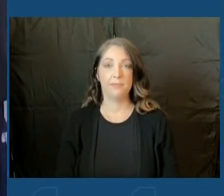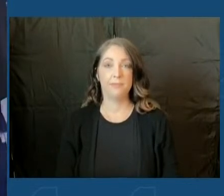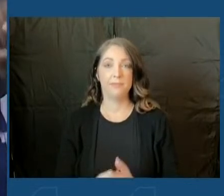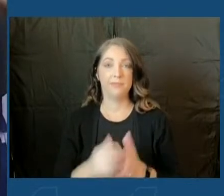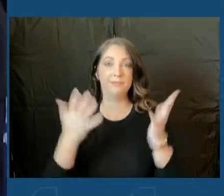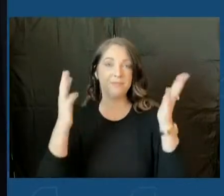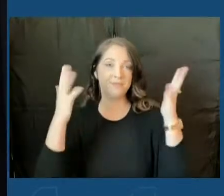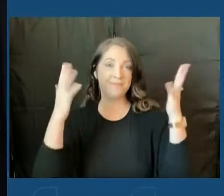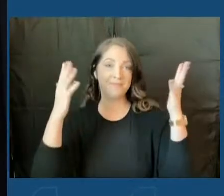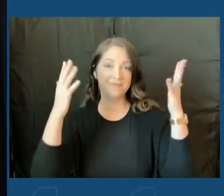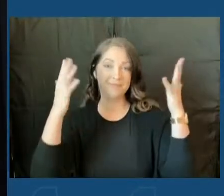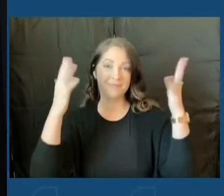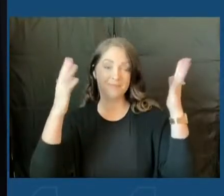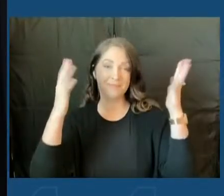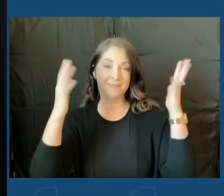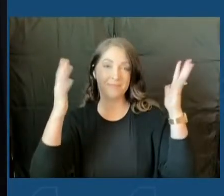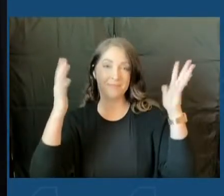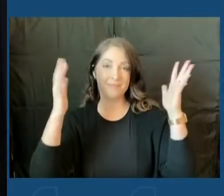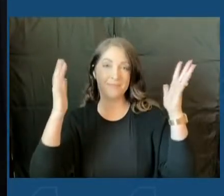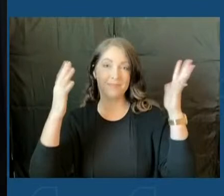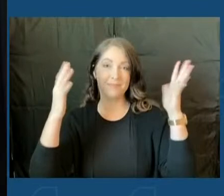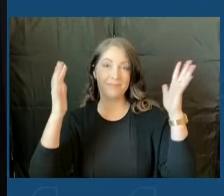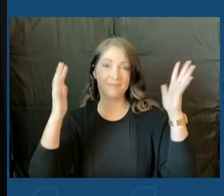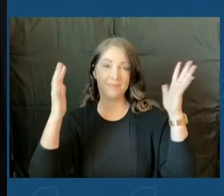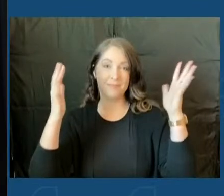Bills are signed.